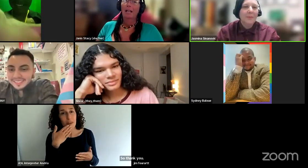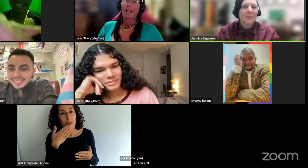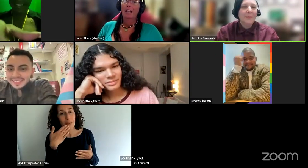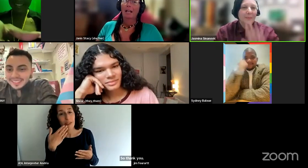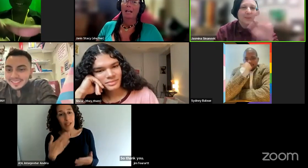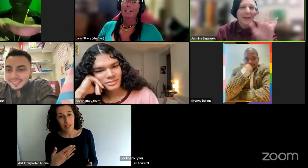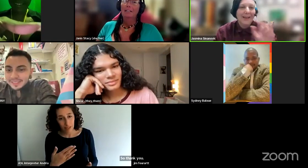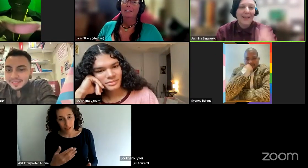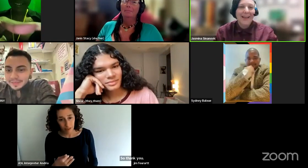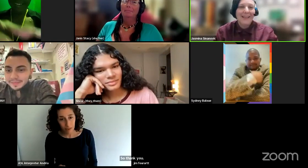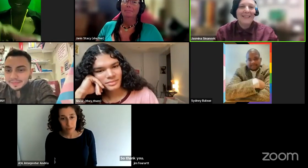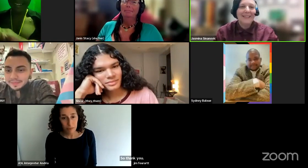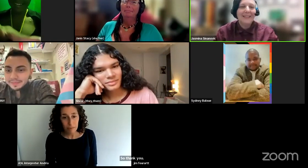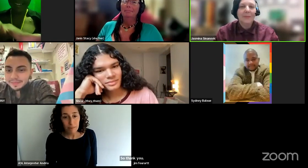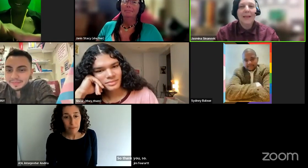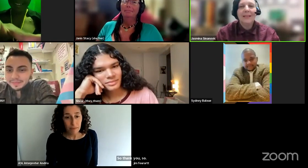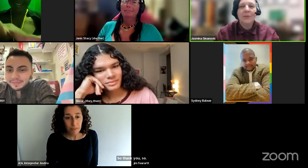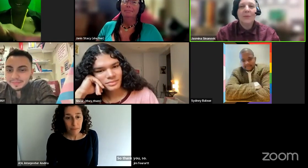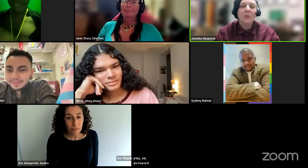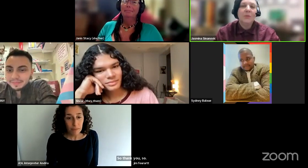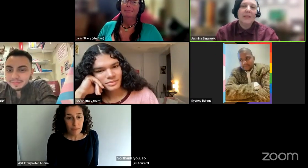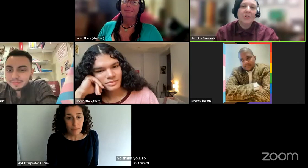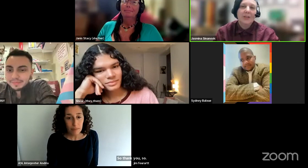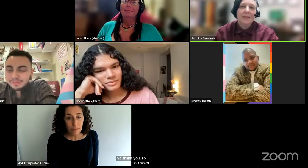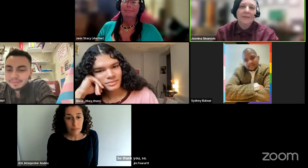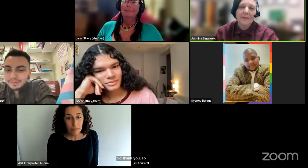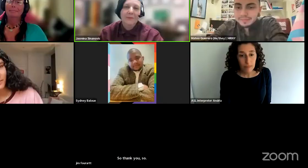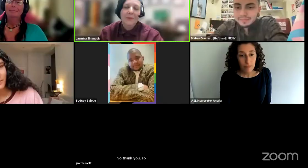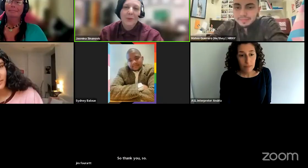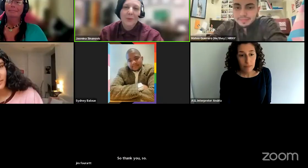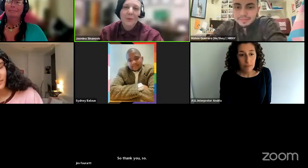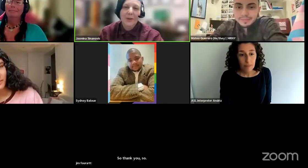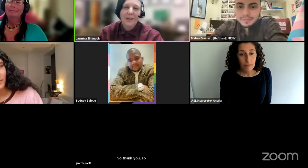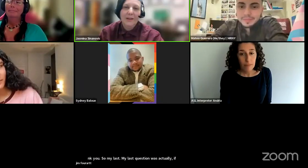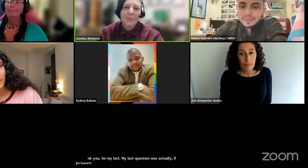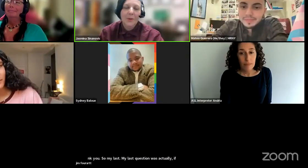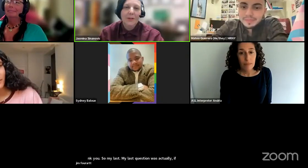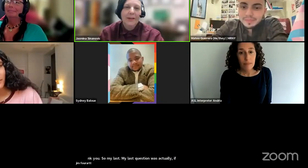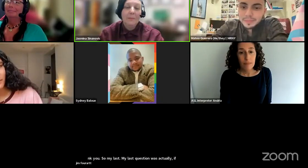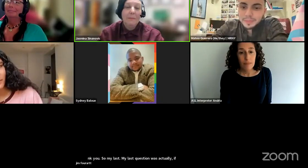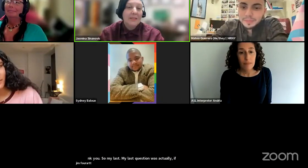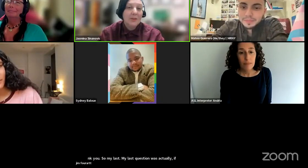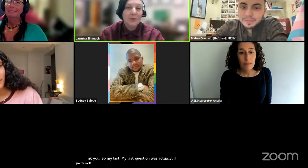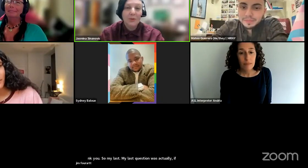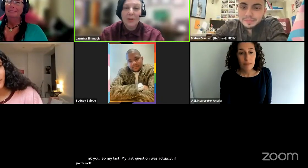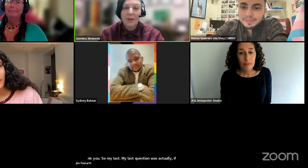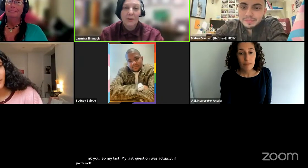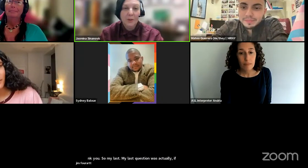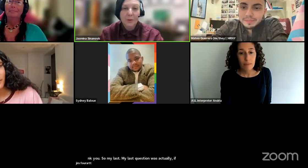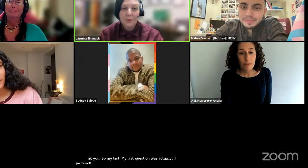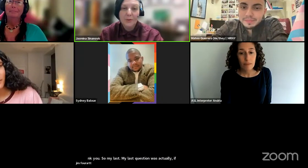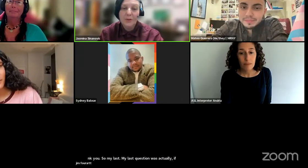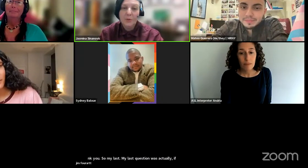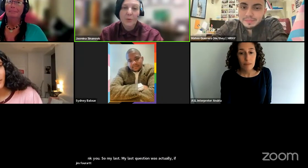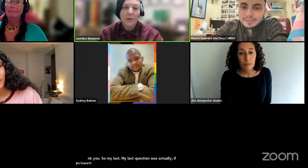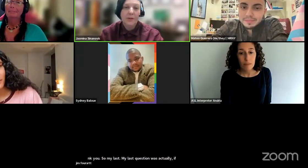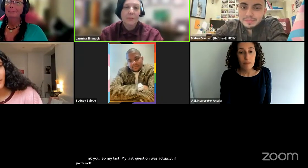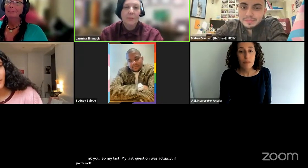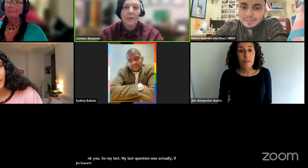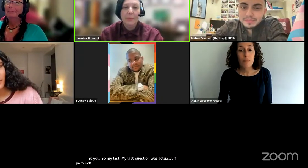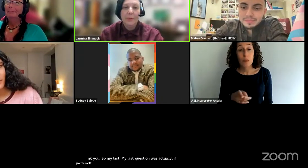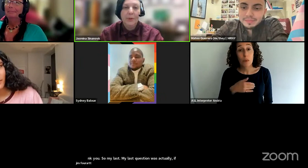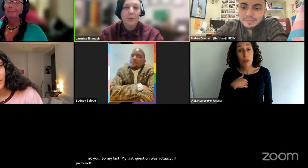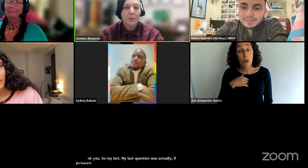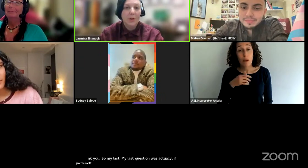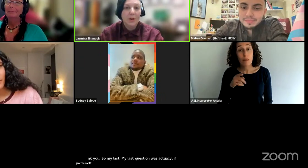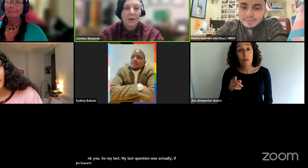So my last question was actually if you all had a message for our youth